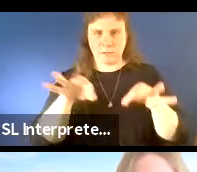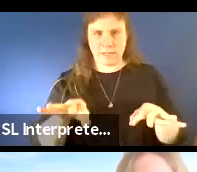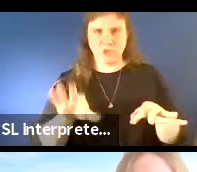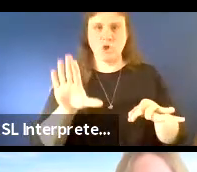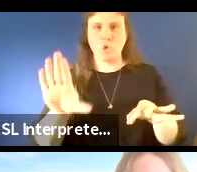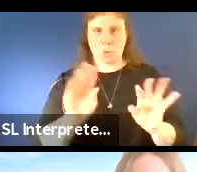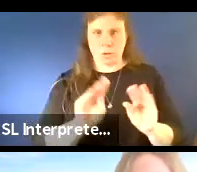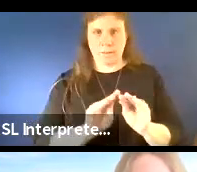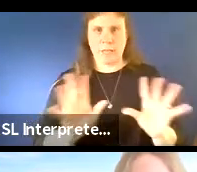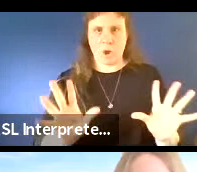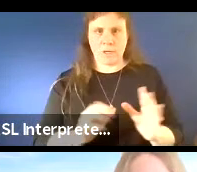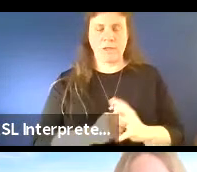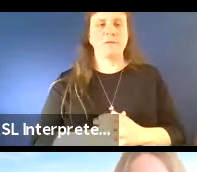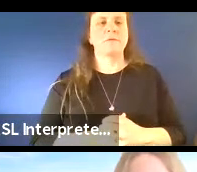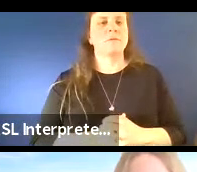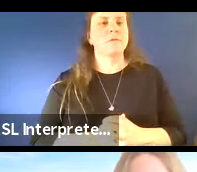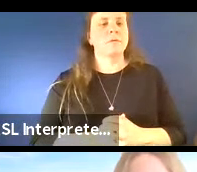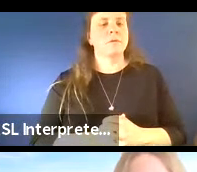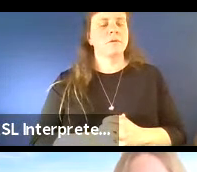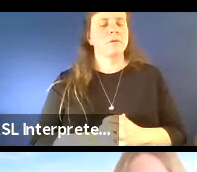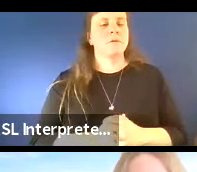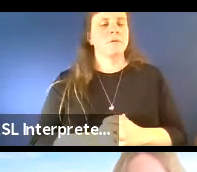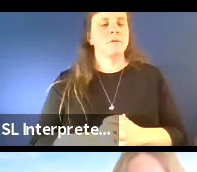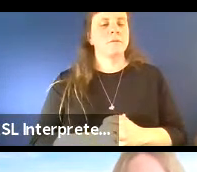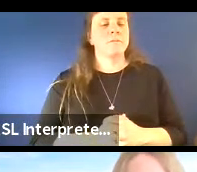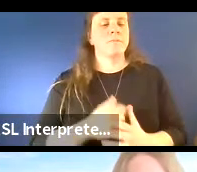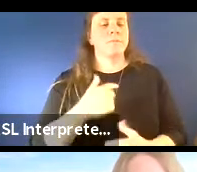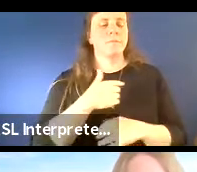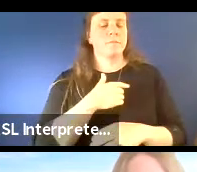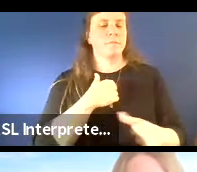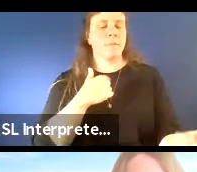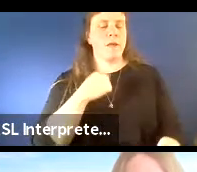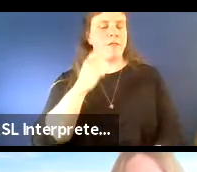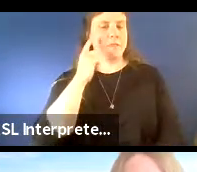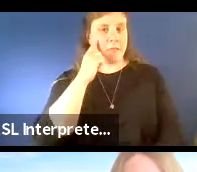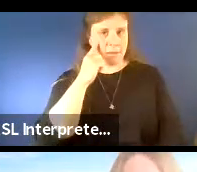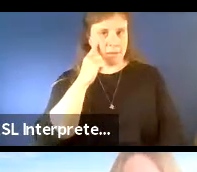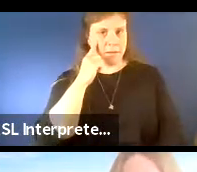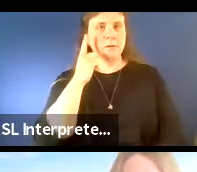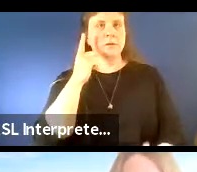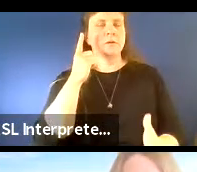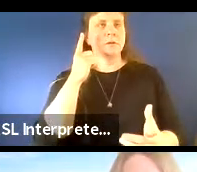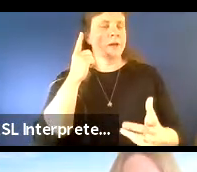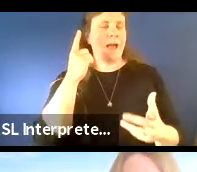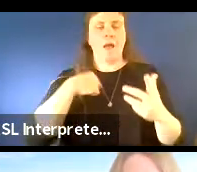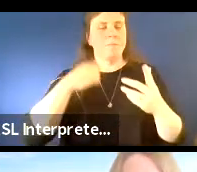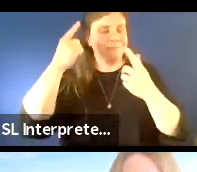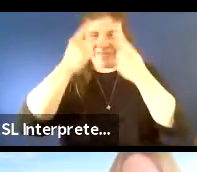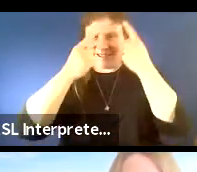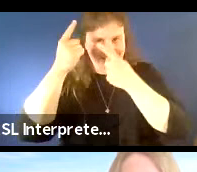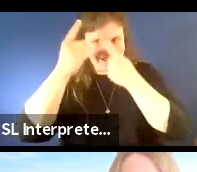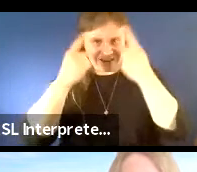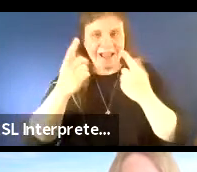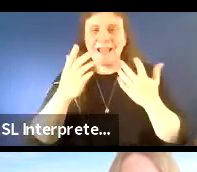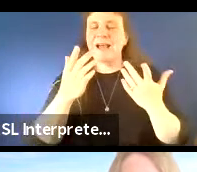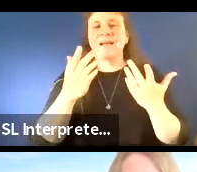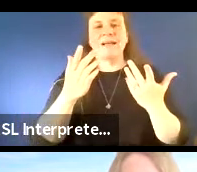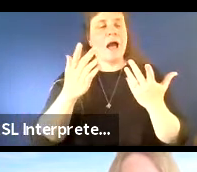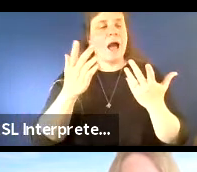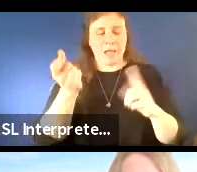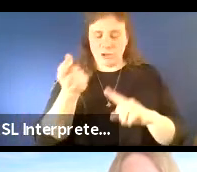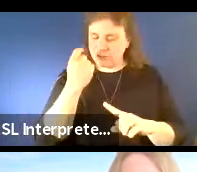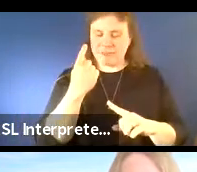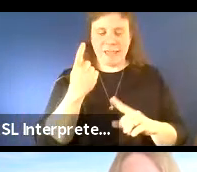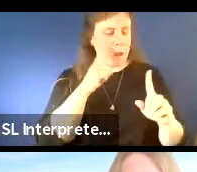clarity. I think I'm just trying to think through some of this, and I appreciate all the difficulties of